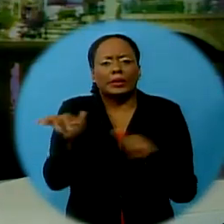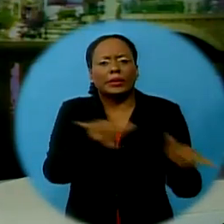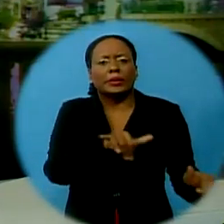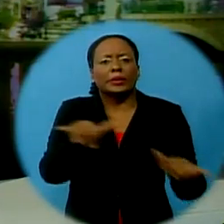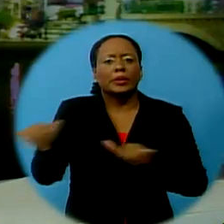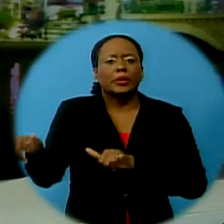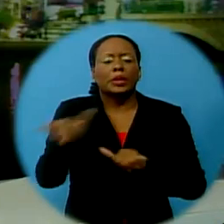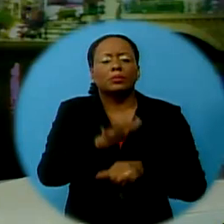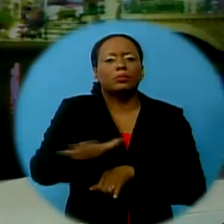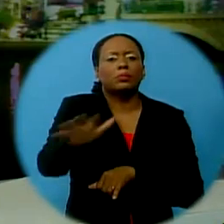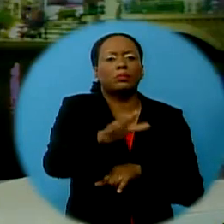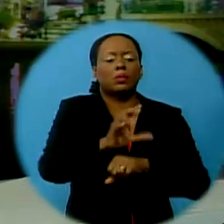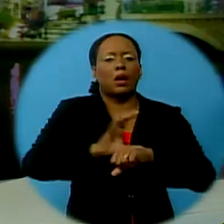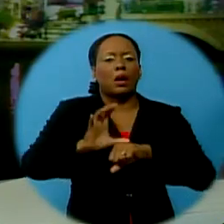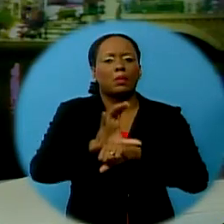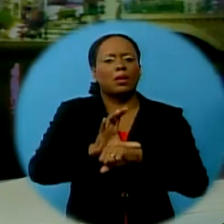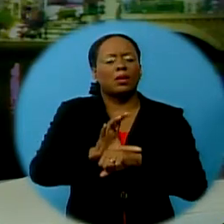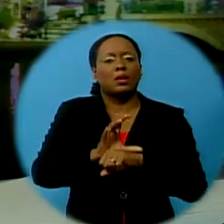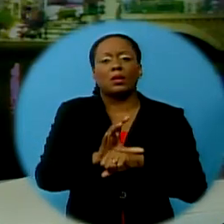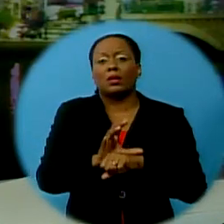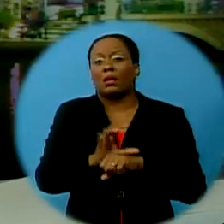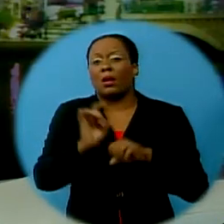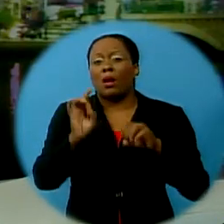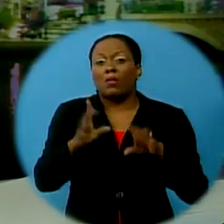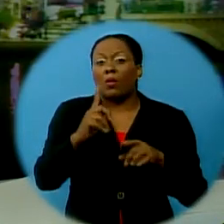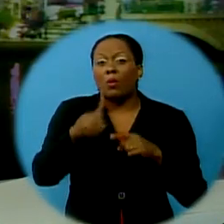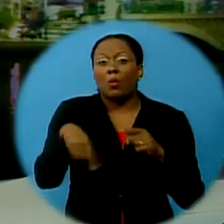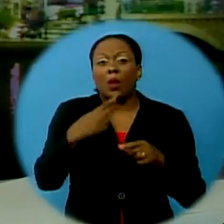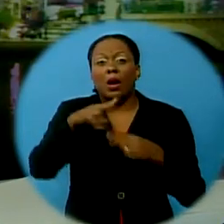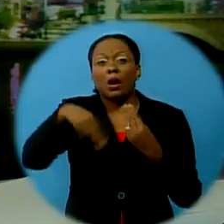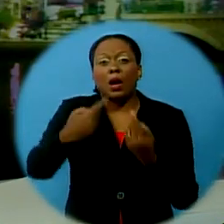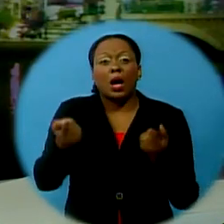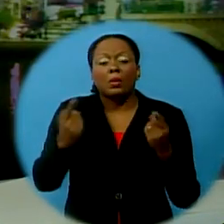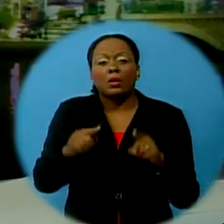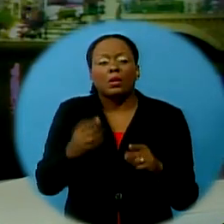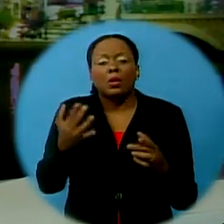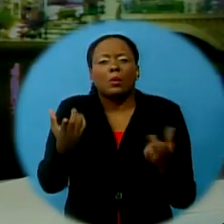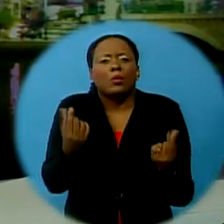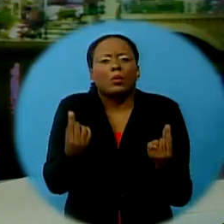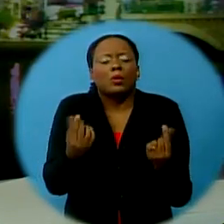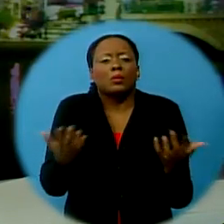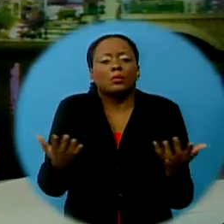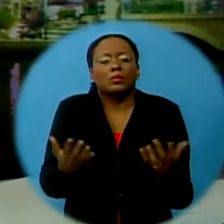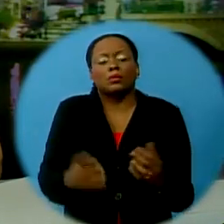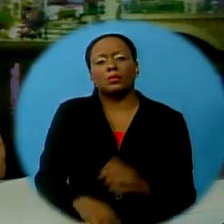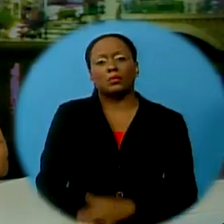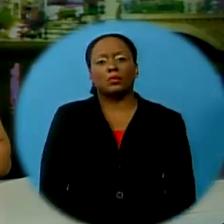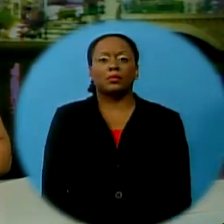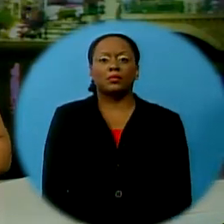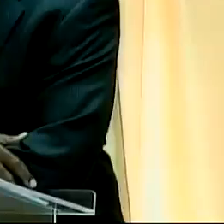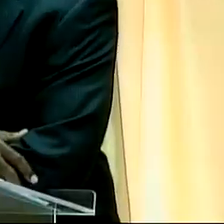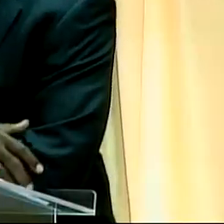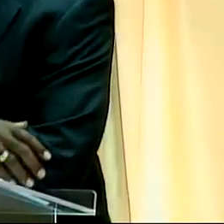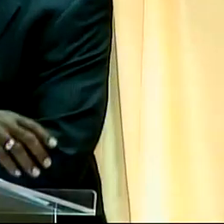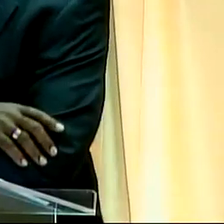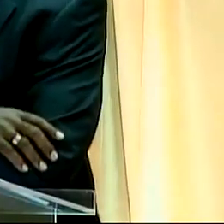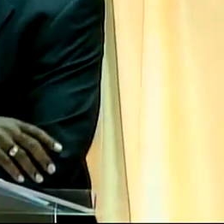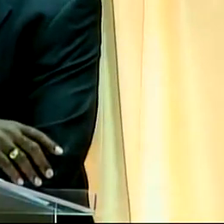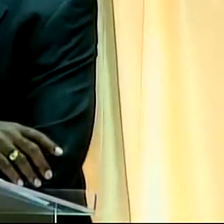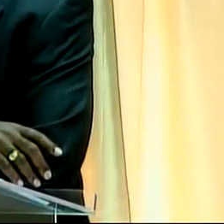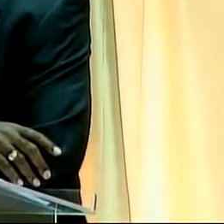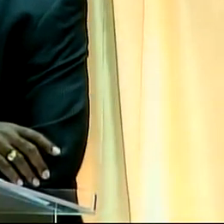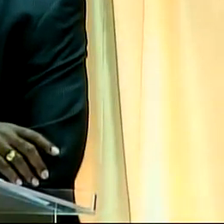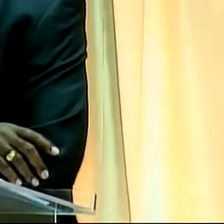is a severe disadvantage when a natural disaster strikes a neighboring Caribbean country. If our